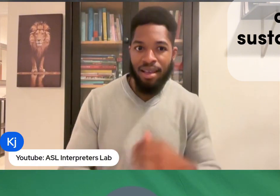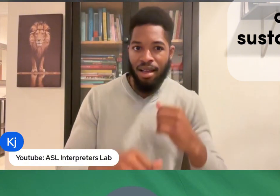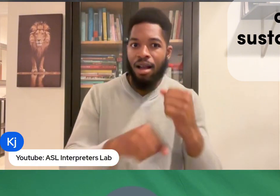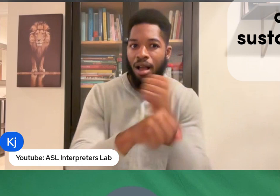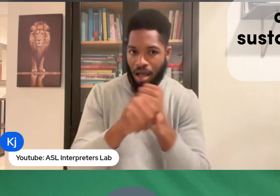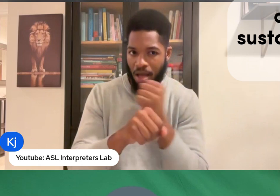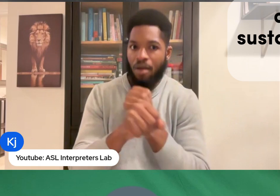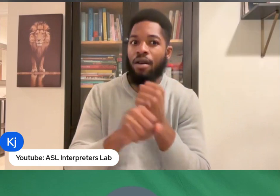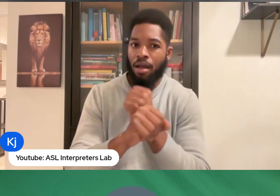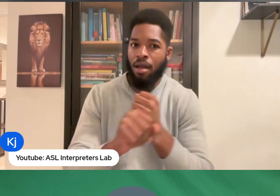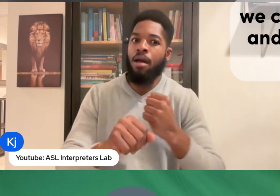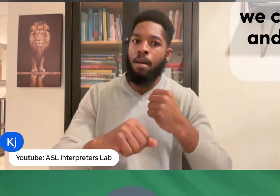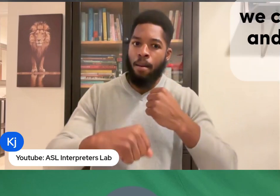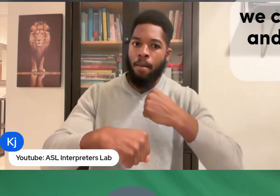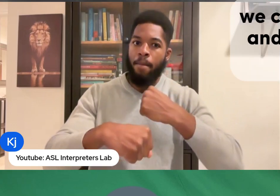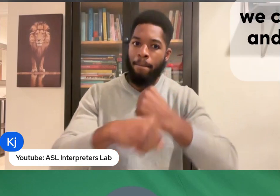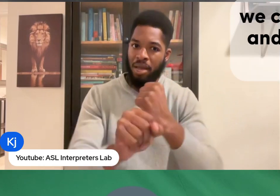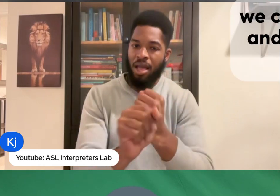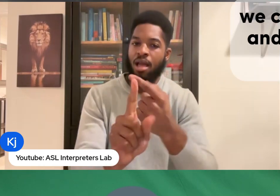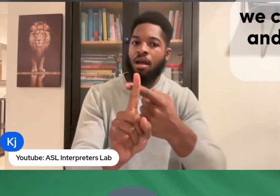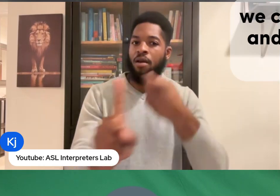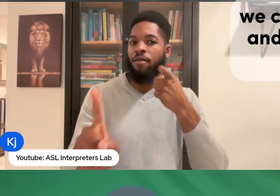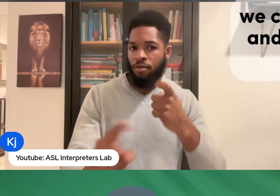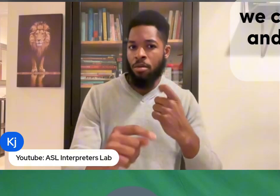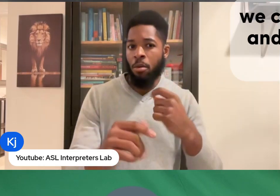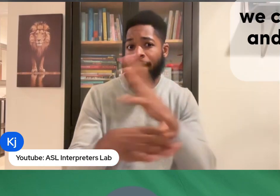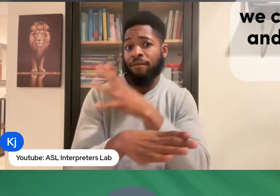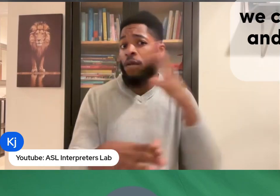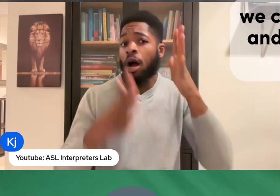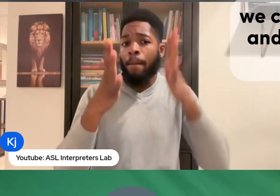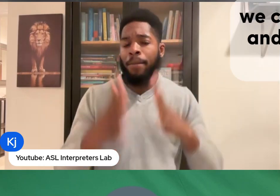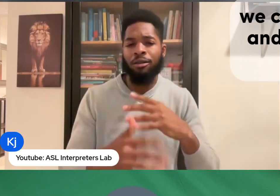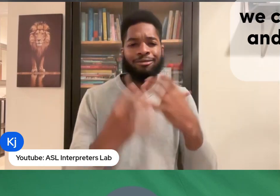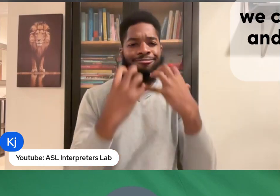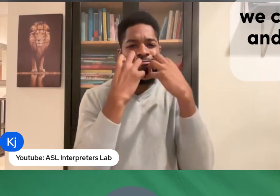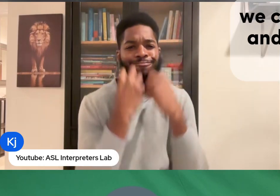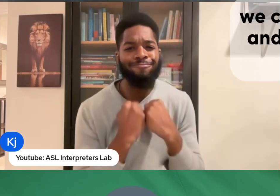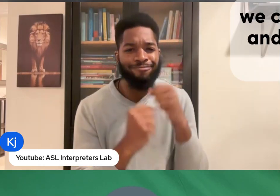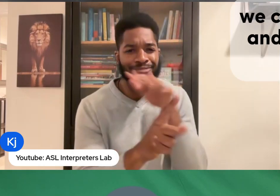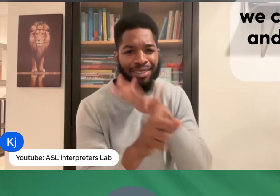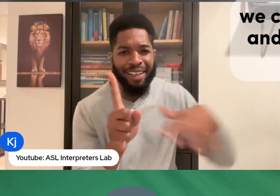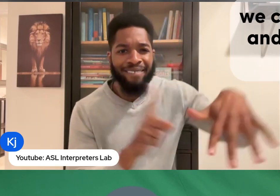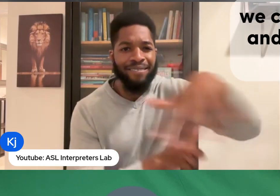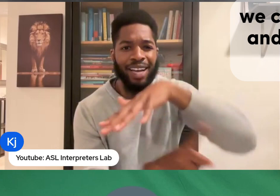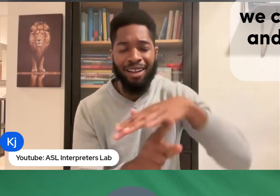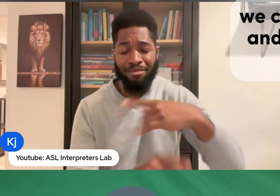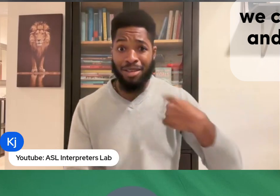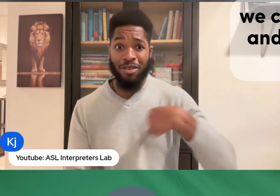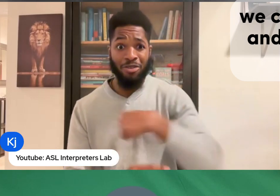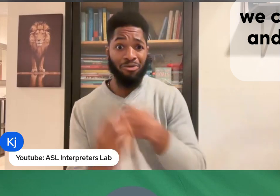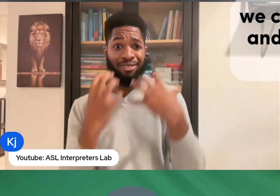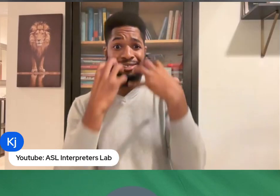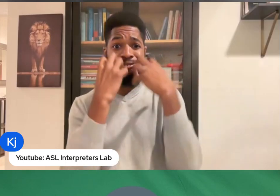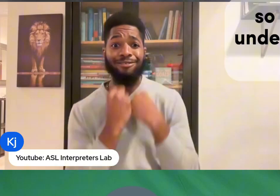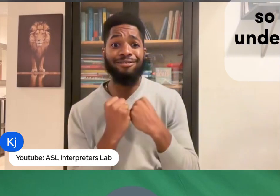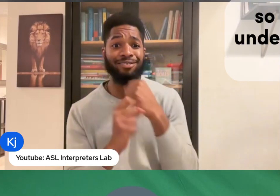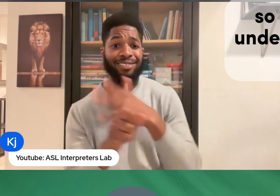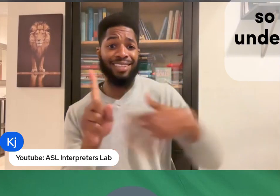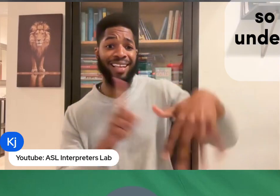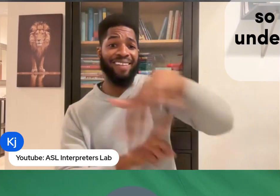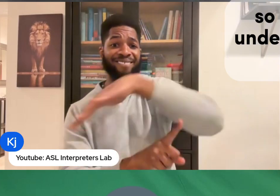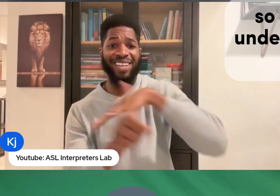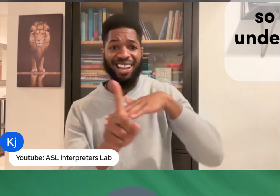the world. We care about our environment and we pass that along to our customers. So,